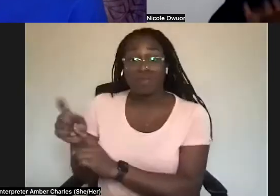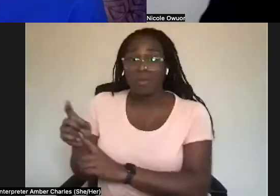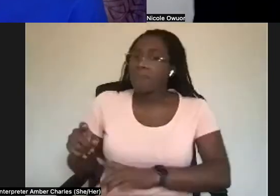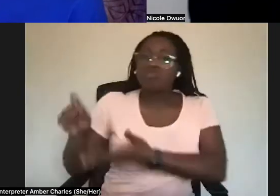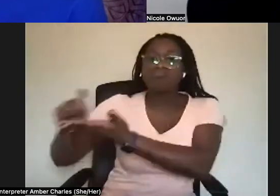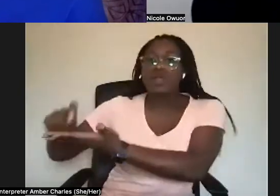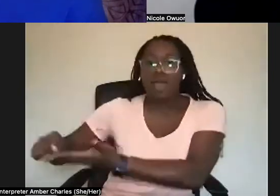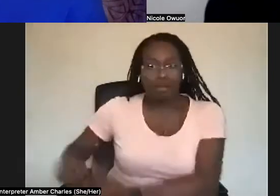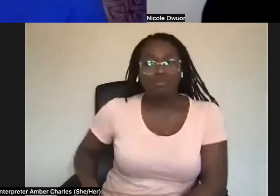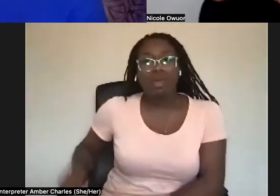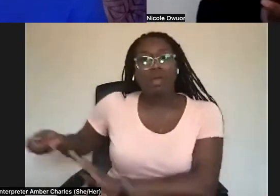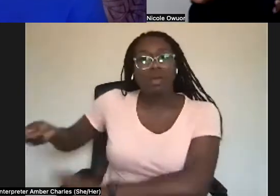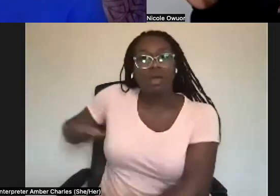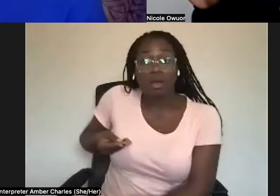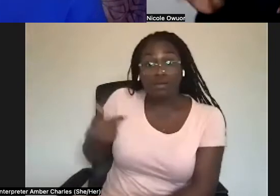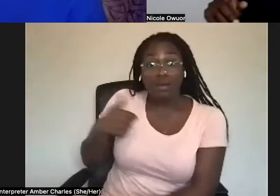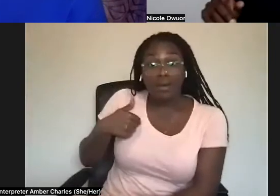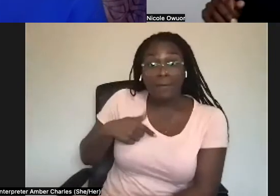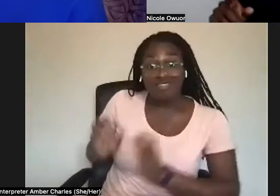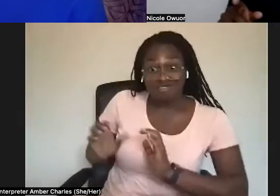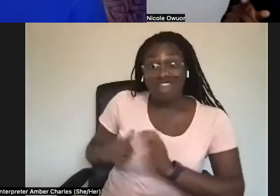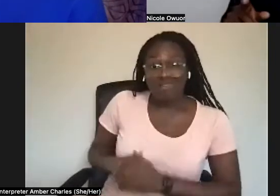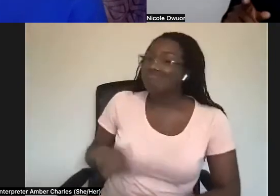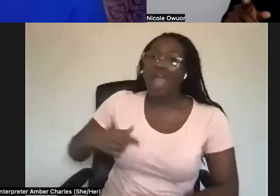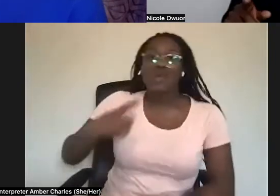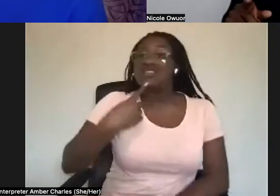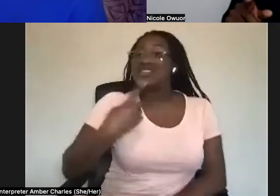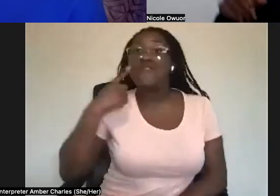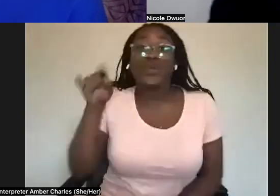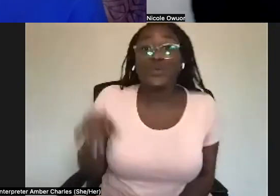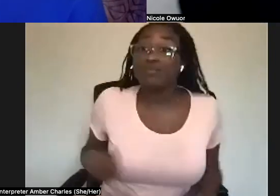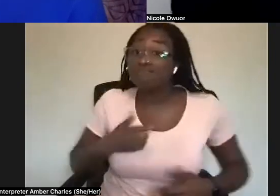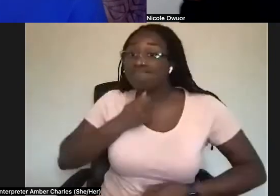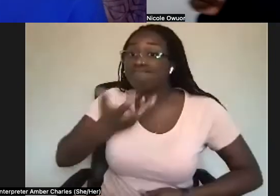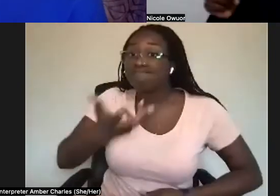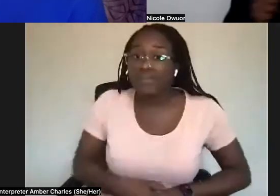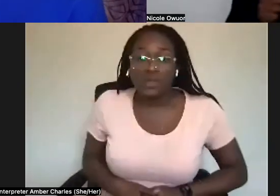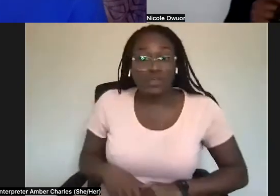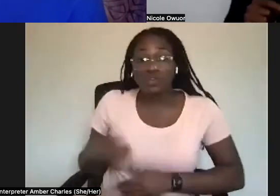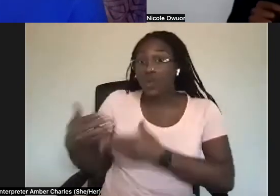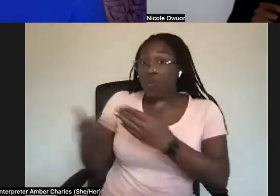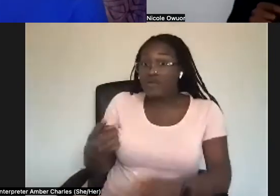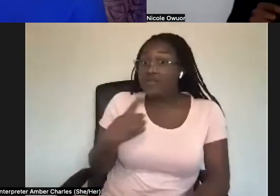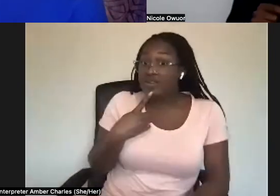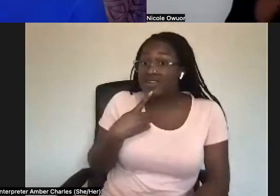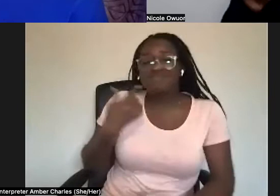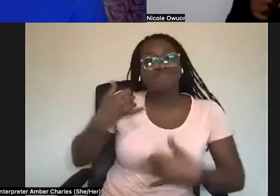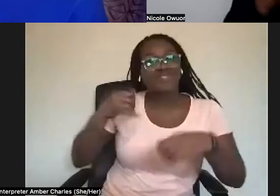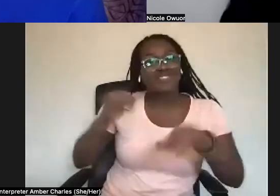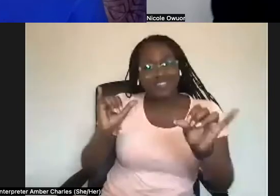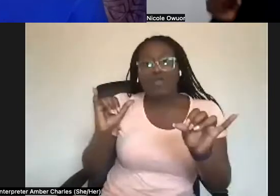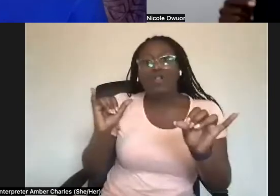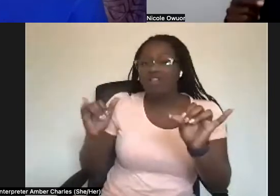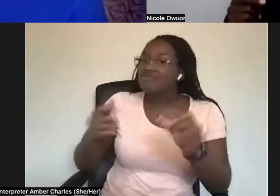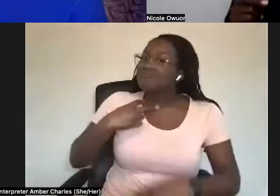down. Slip it to me in our chat. I'll say it for you so that what you want to say is still said, but you are